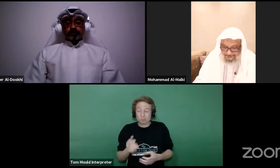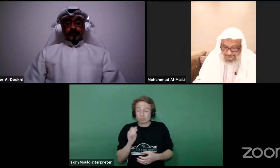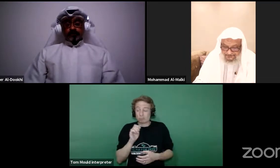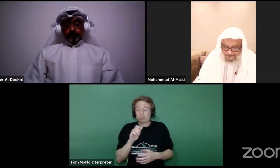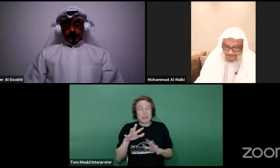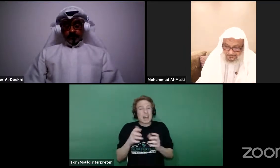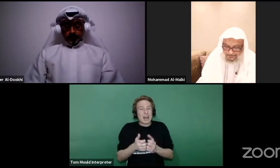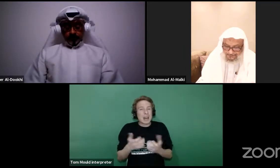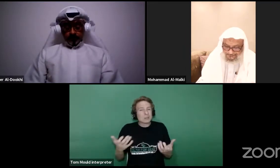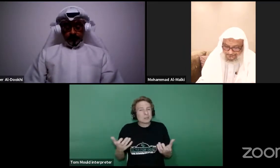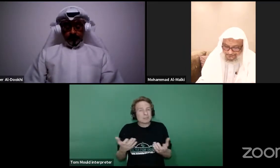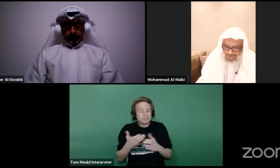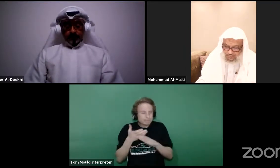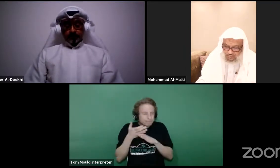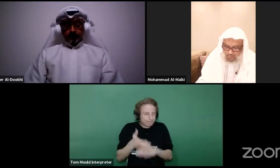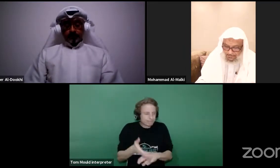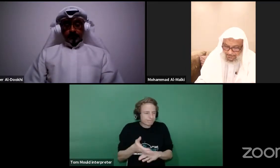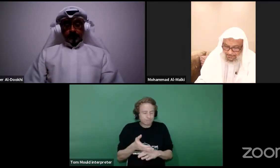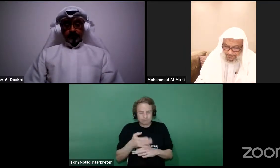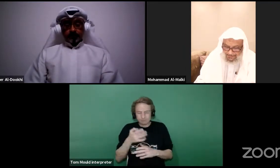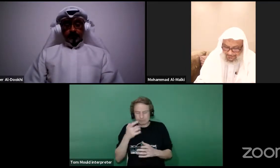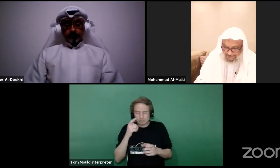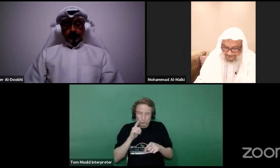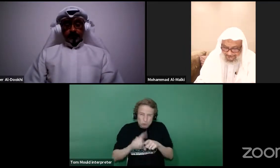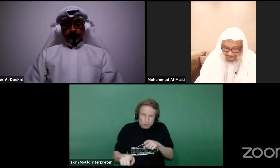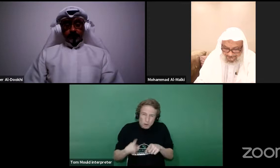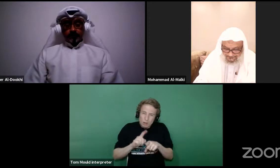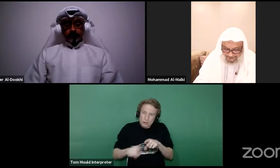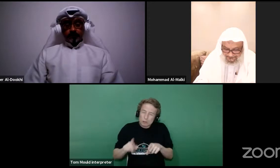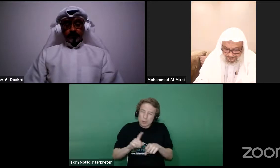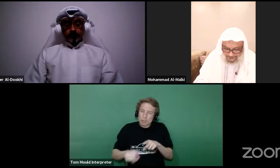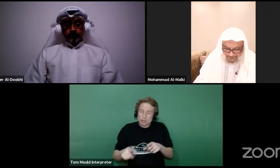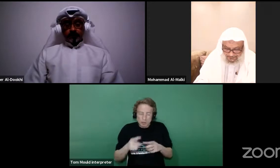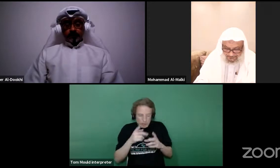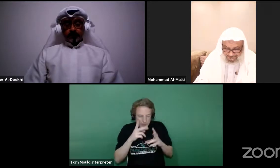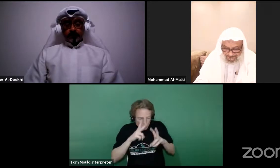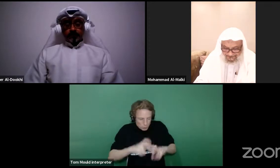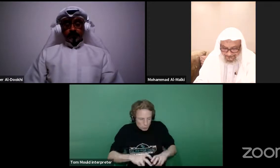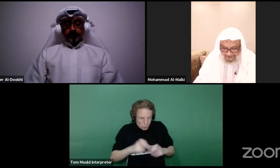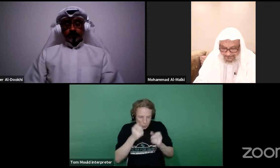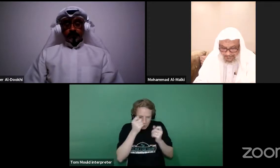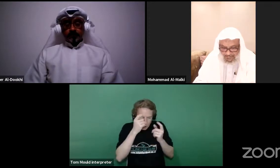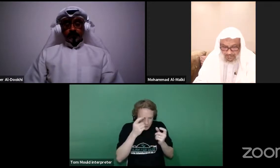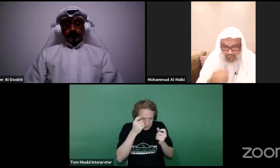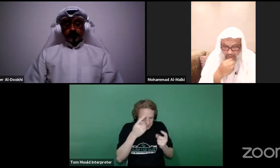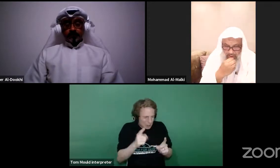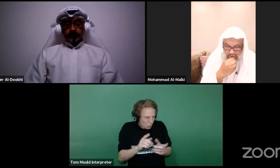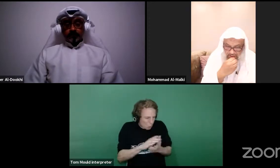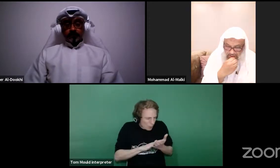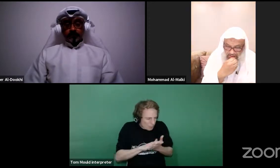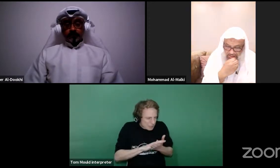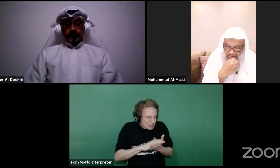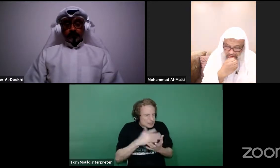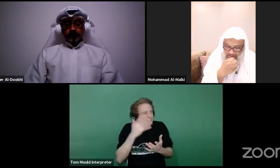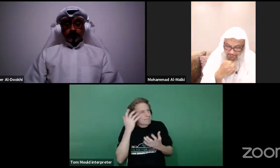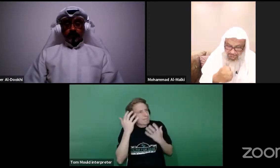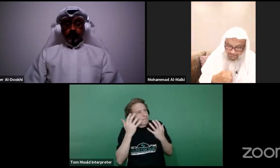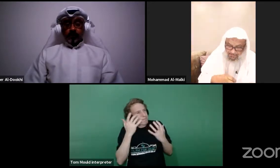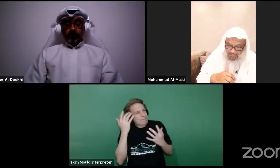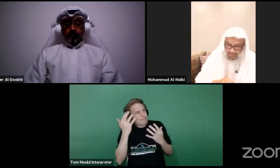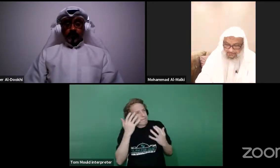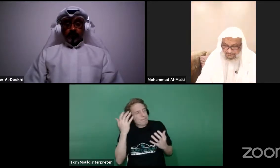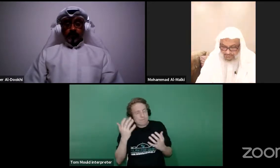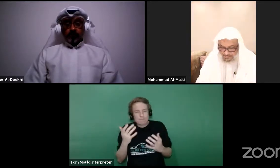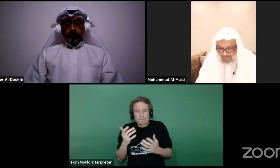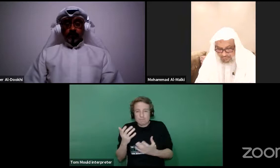striving to understand what it means, by reading its explanation, by contemplating over it carefully, by learning the